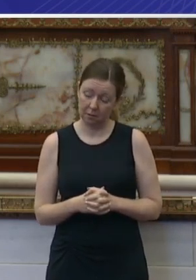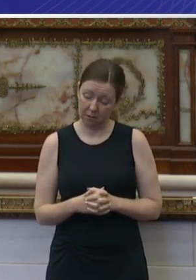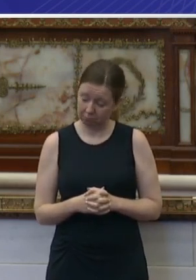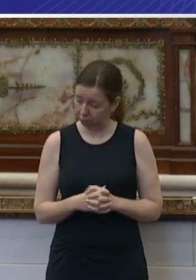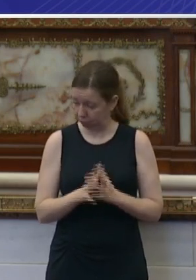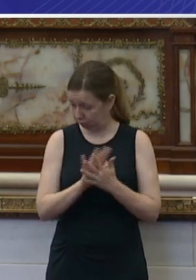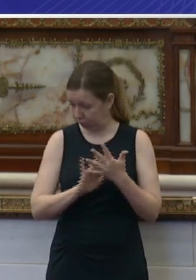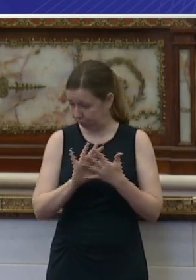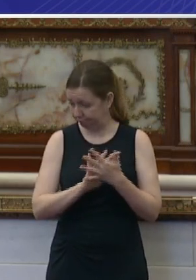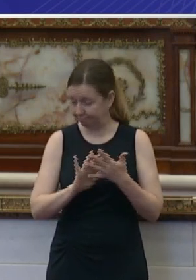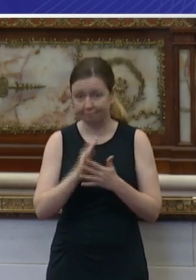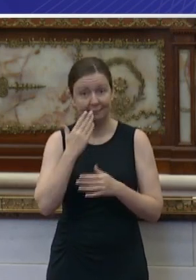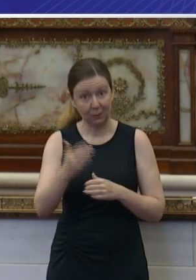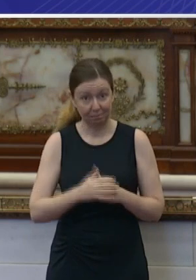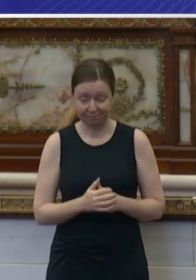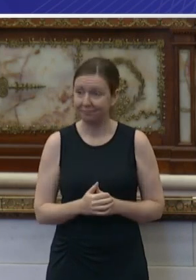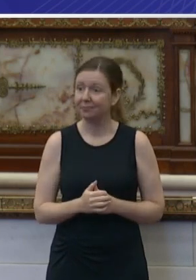individuals.